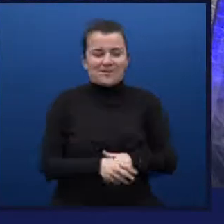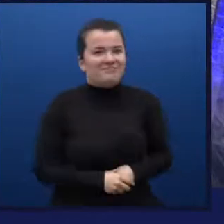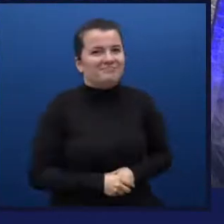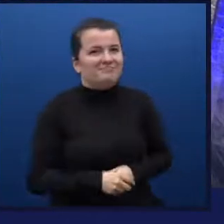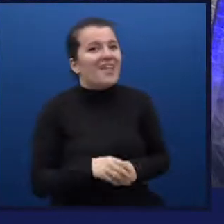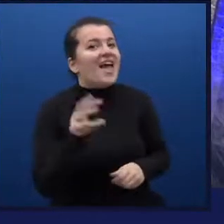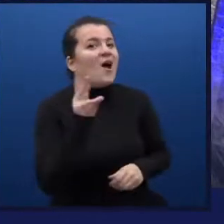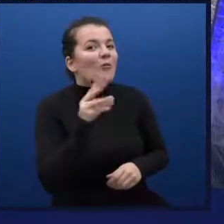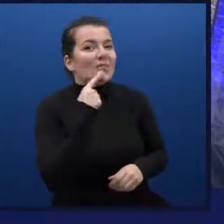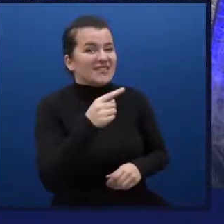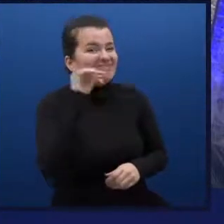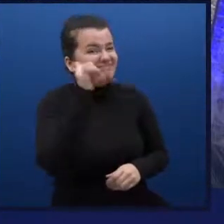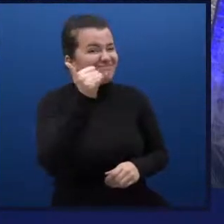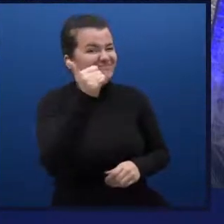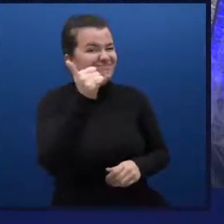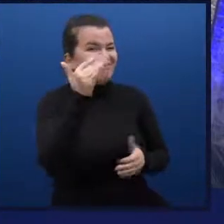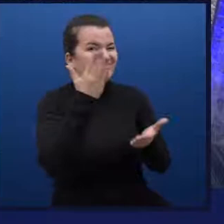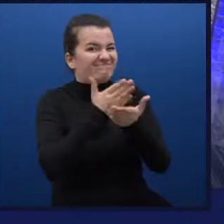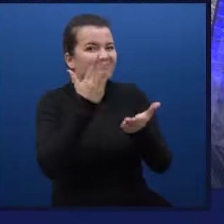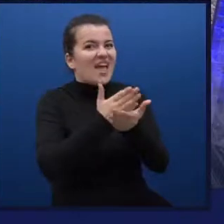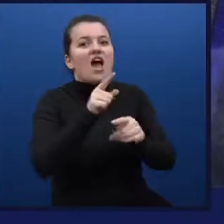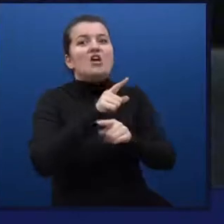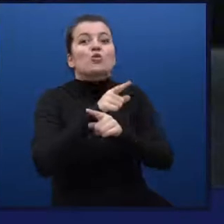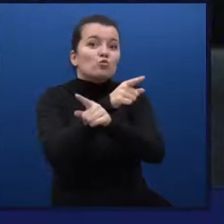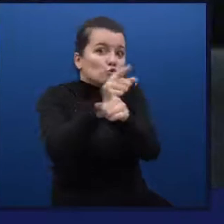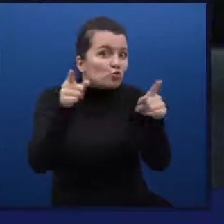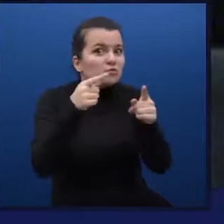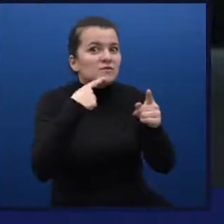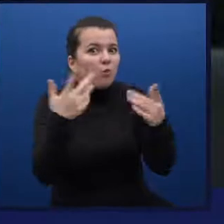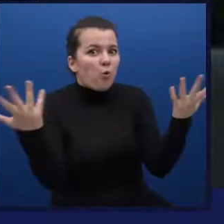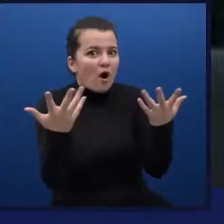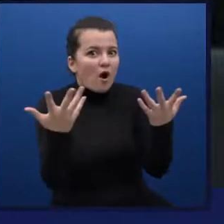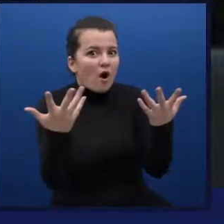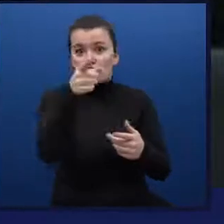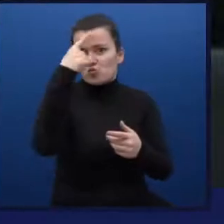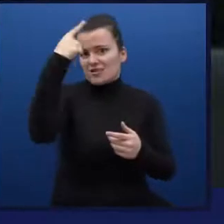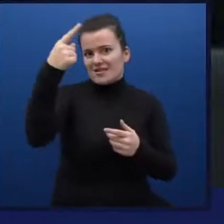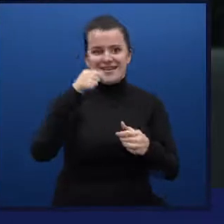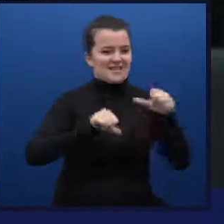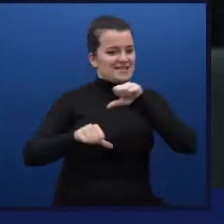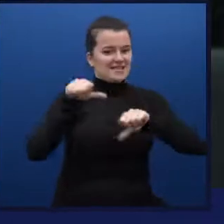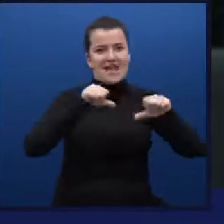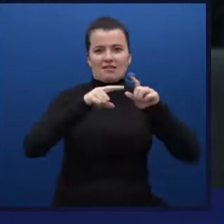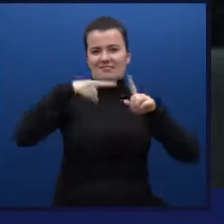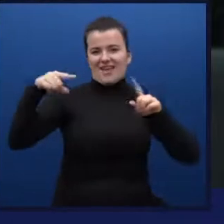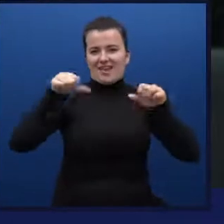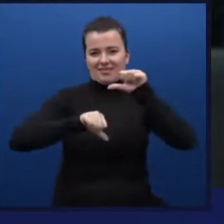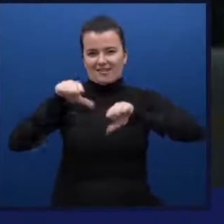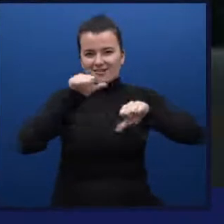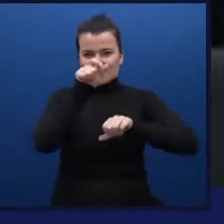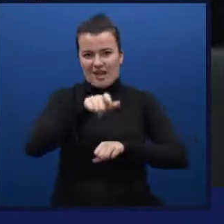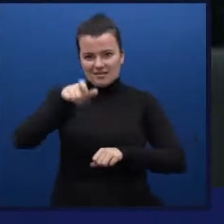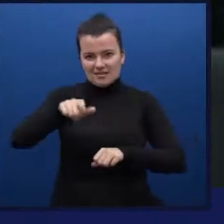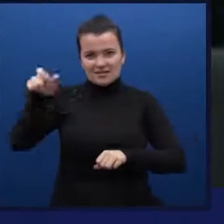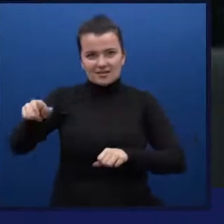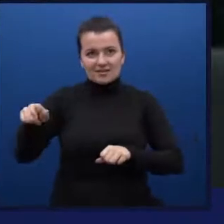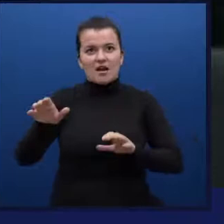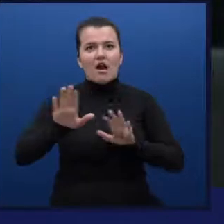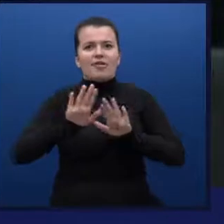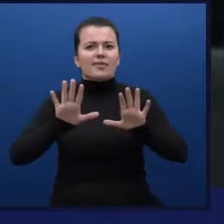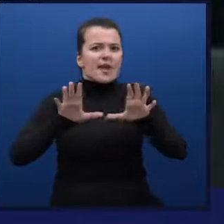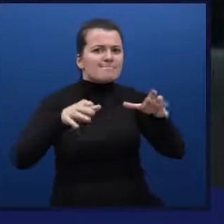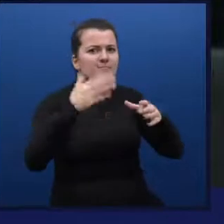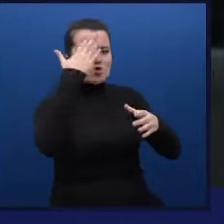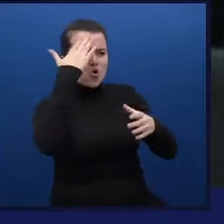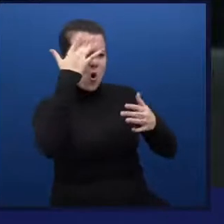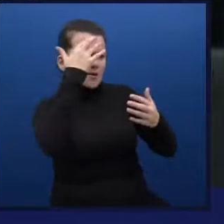saying is, don't worry so much about the fact that a data scientist has formal education in statistics and all the math